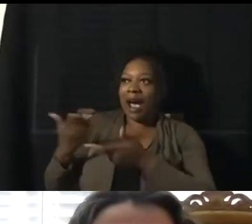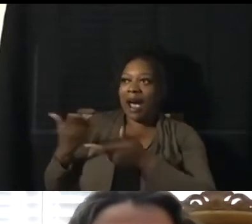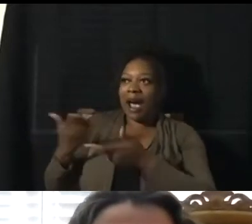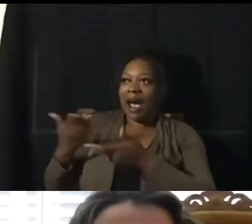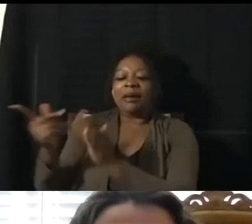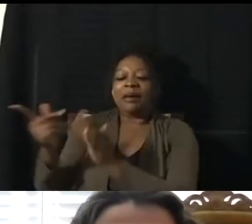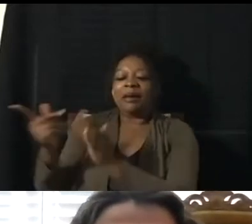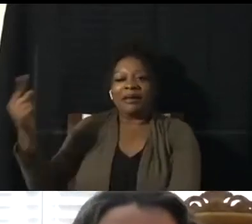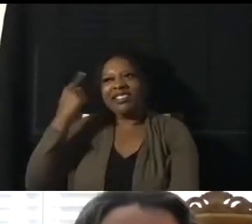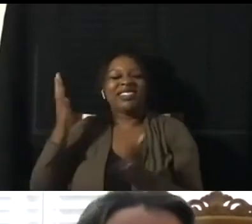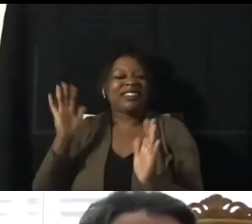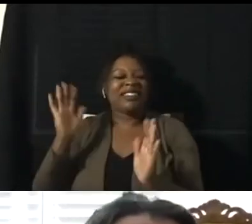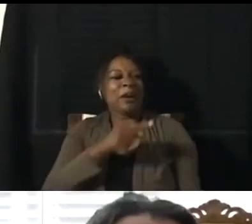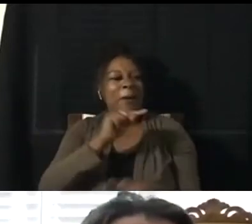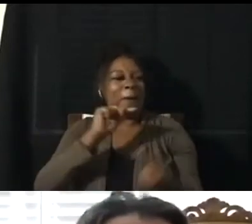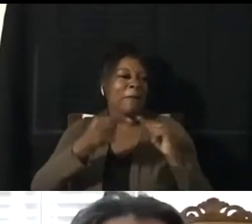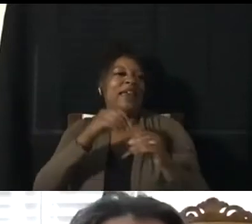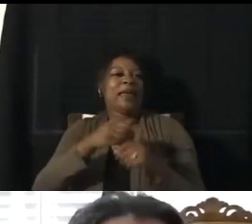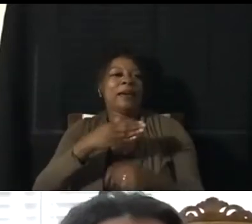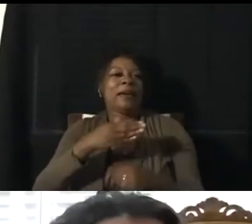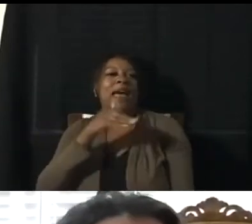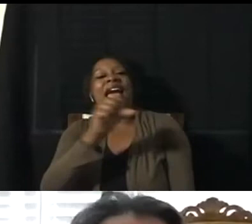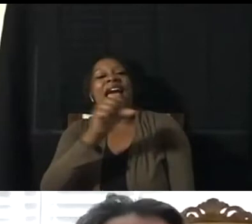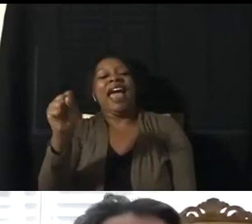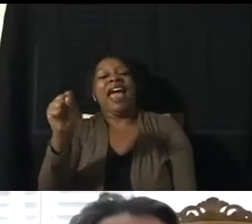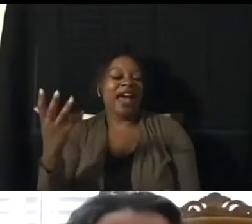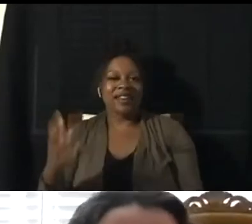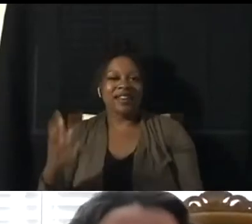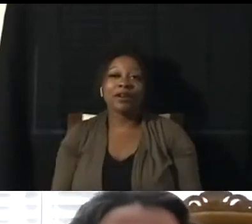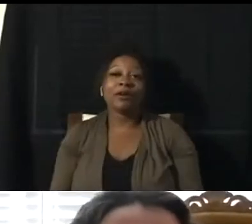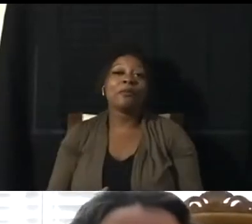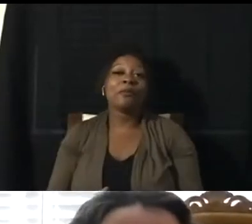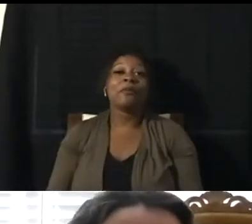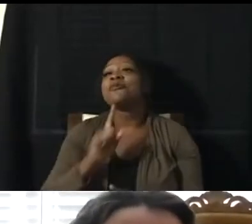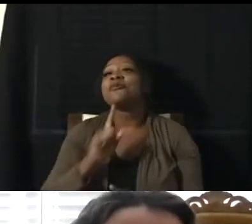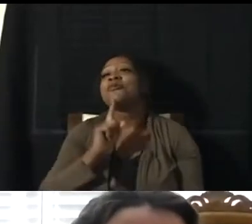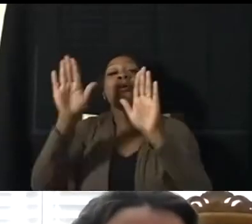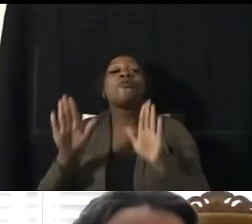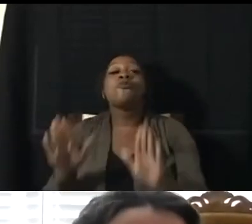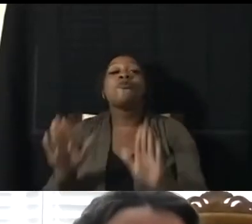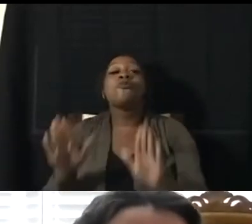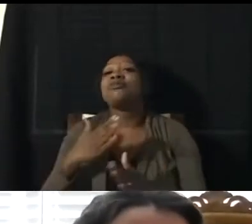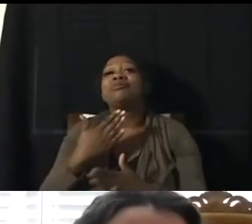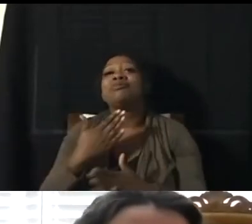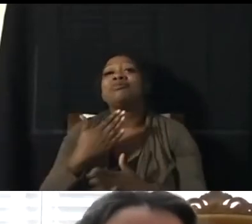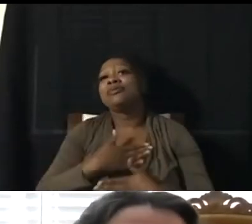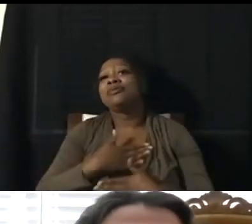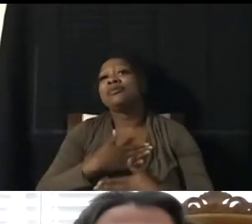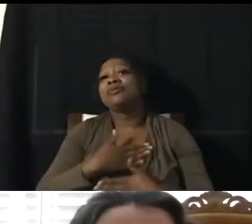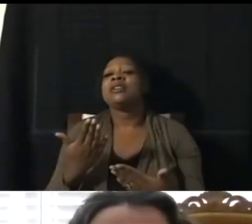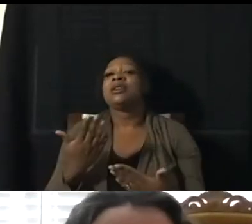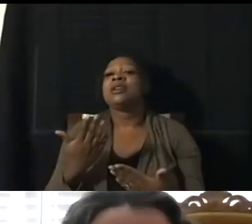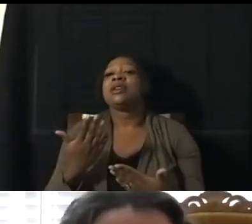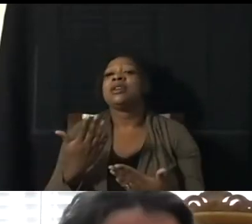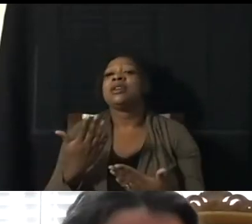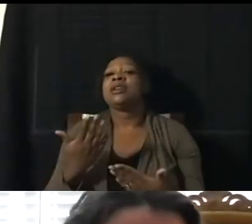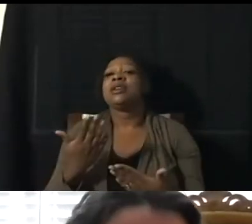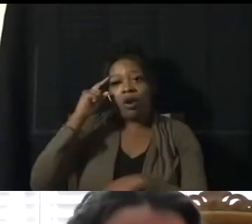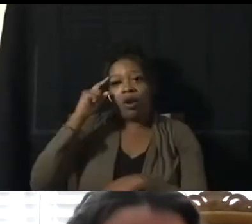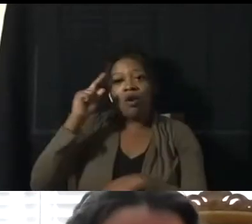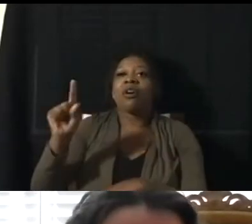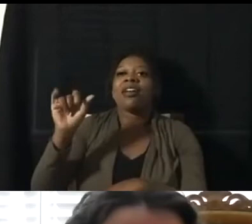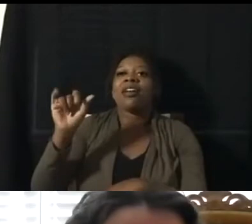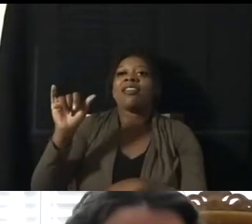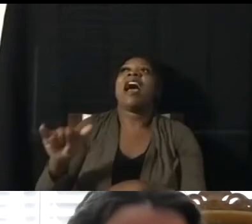But it's been a great experience working for IndieWire, because that all went away.